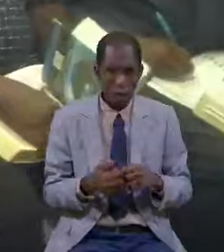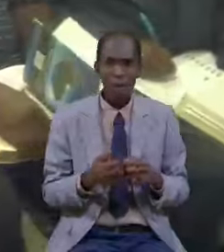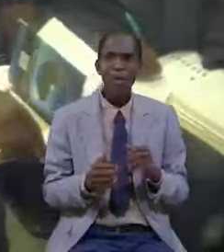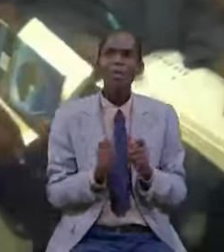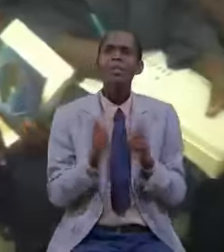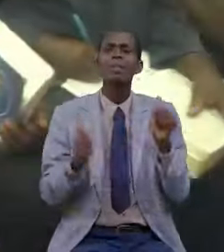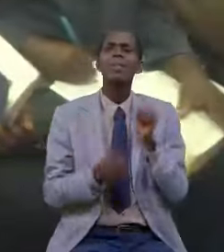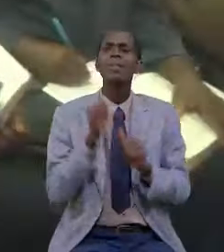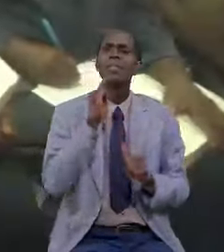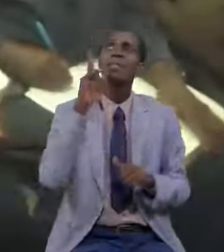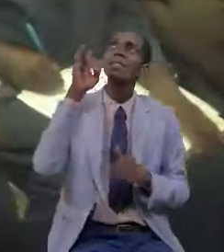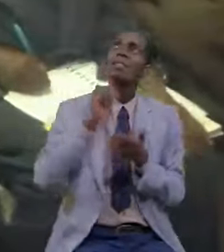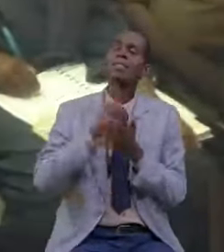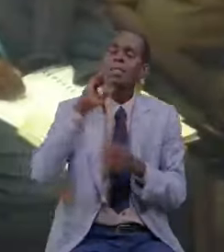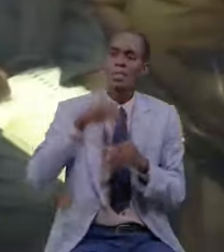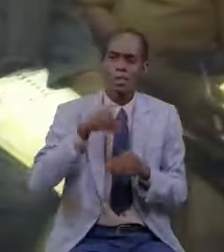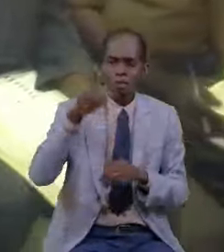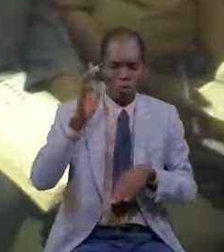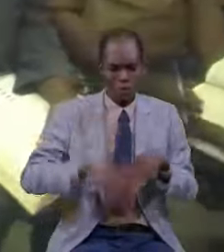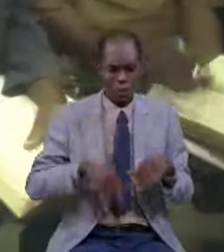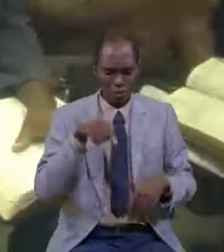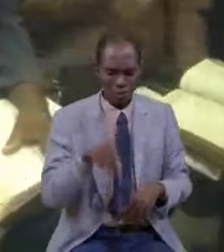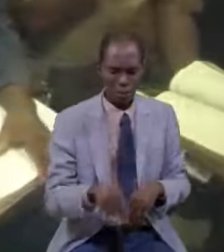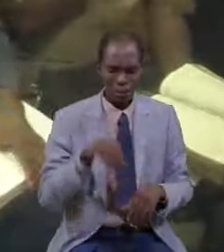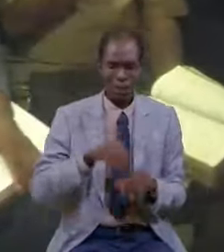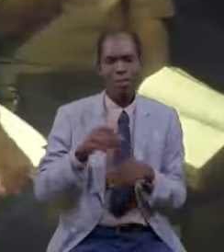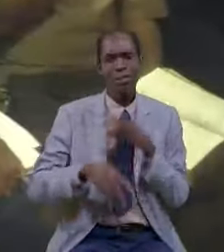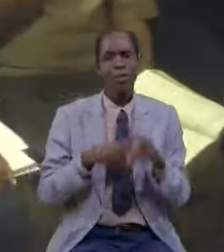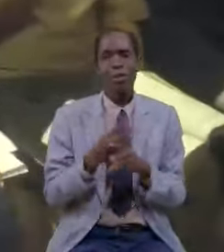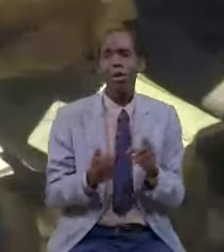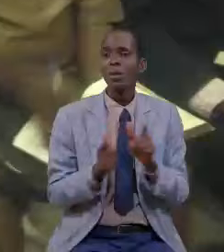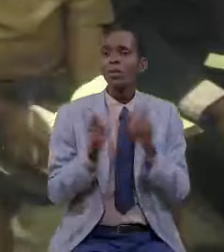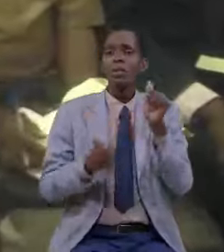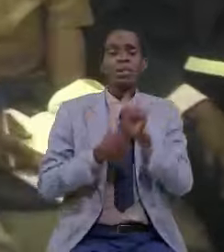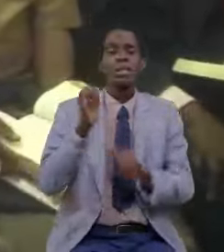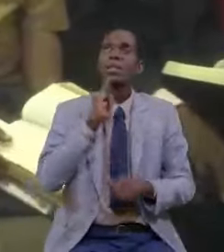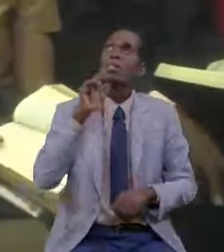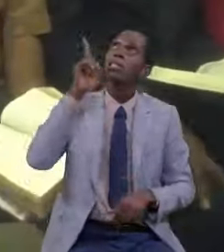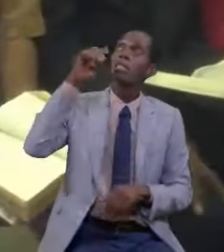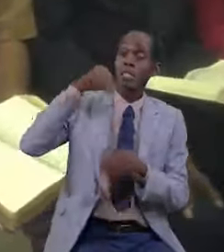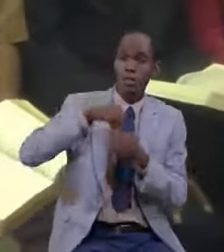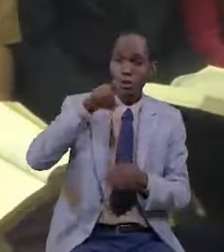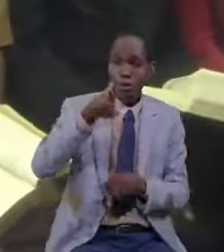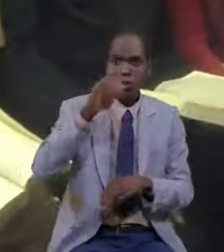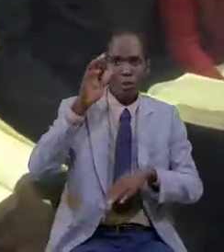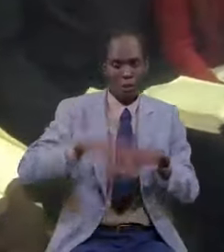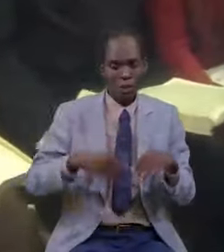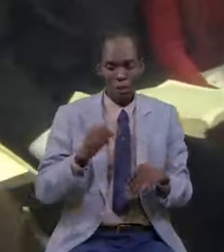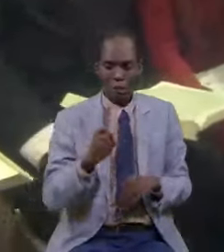you than he that is in the world. I said, greater is he that is in you than he that is in the